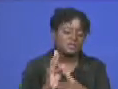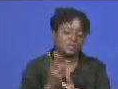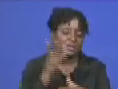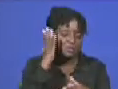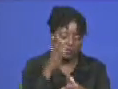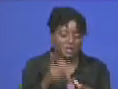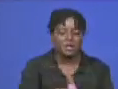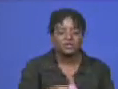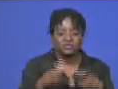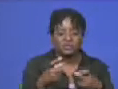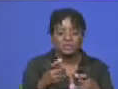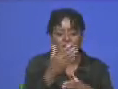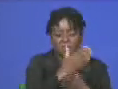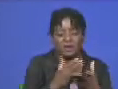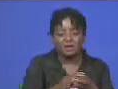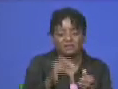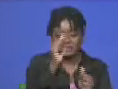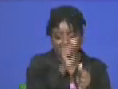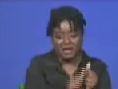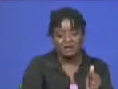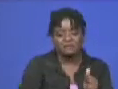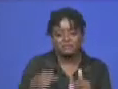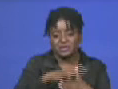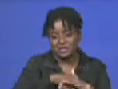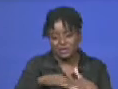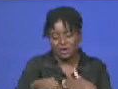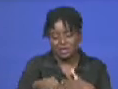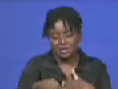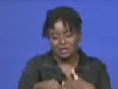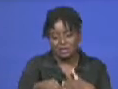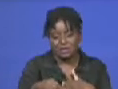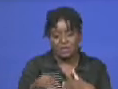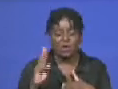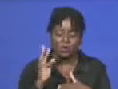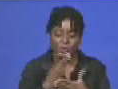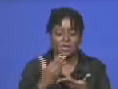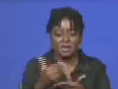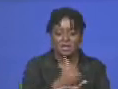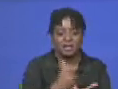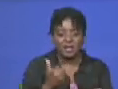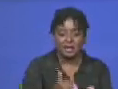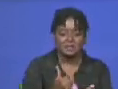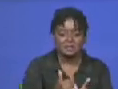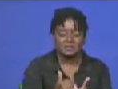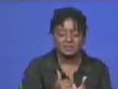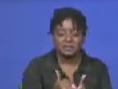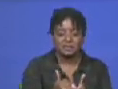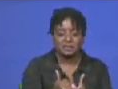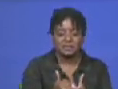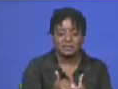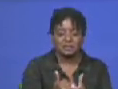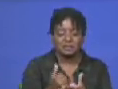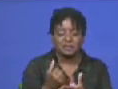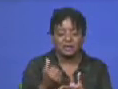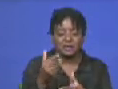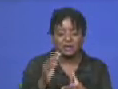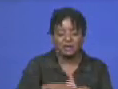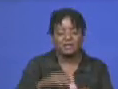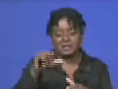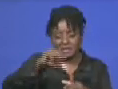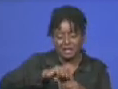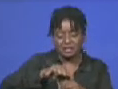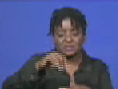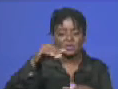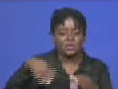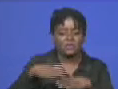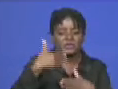portion of every dollar of revenue that we collect in relation to the June over the next few months to Junior